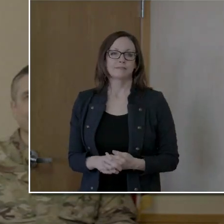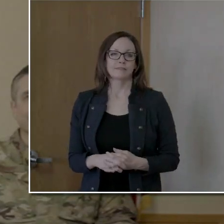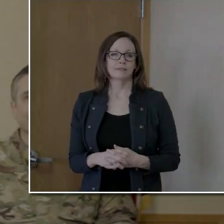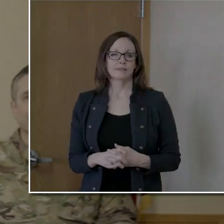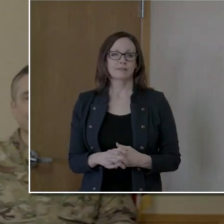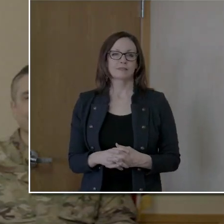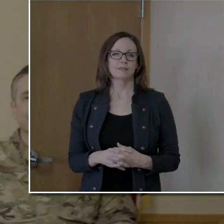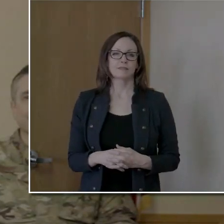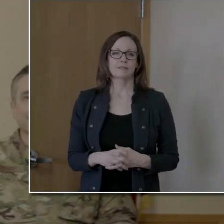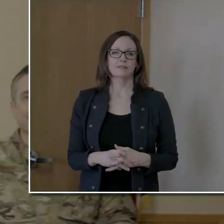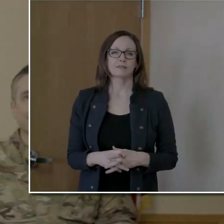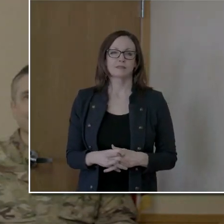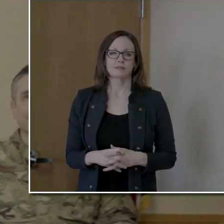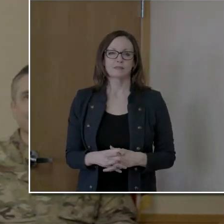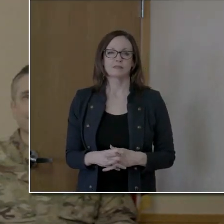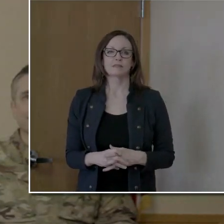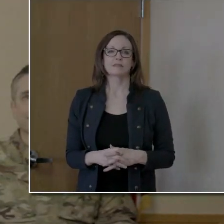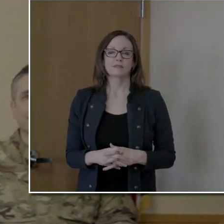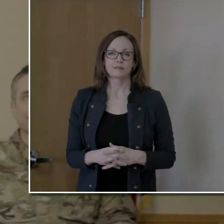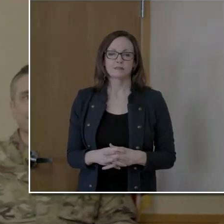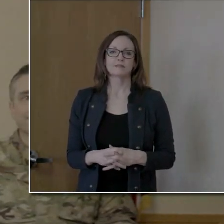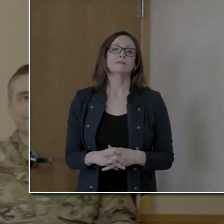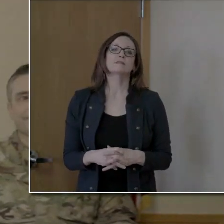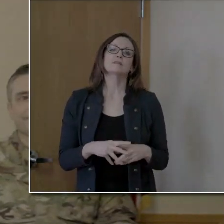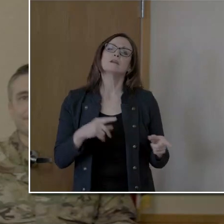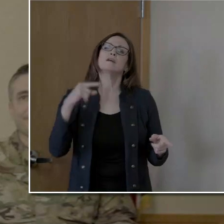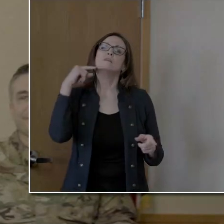yet? How many positives, how many negatives?